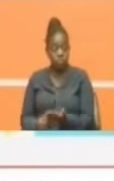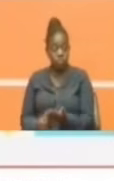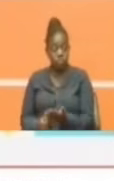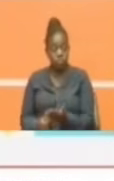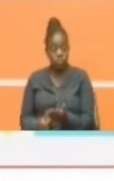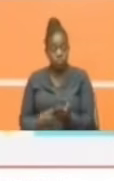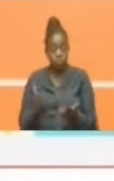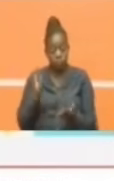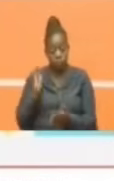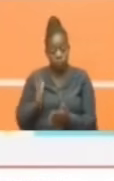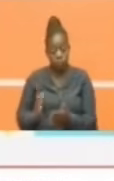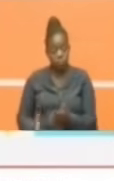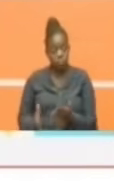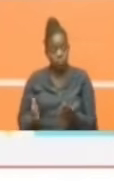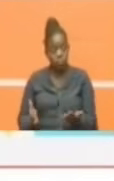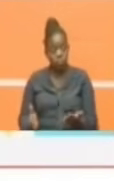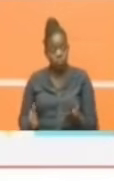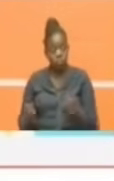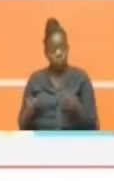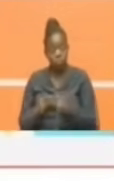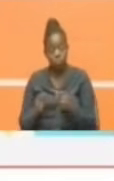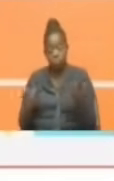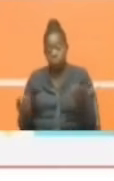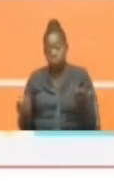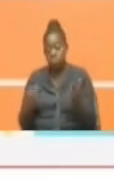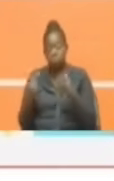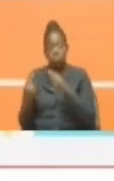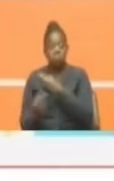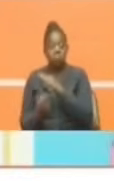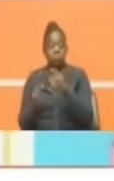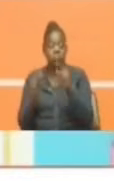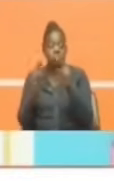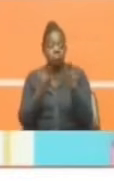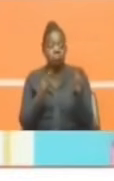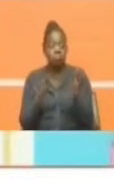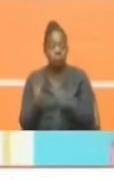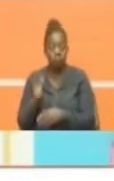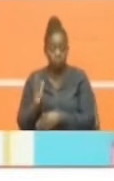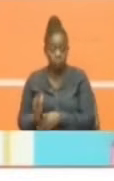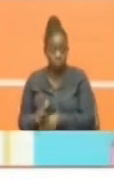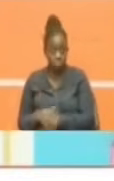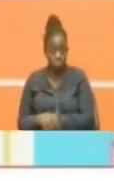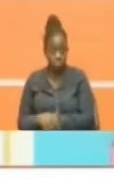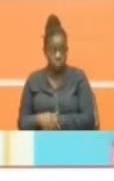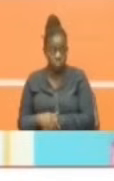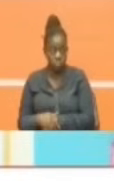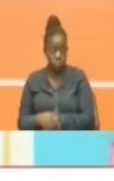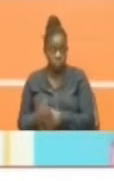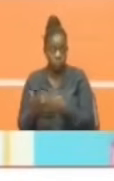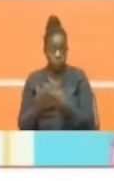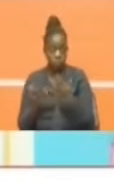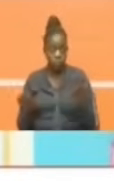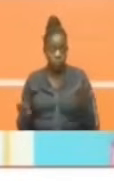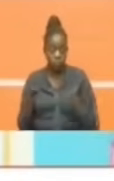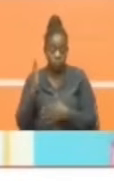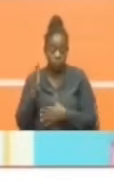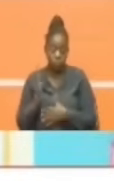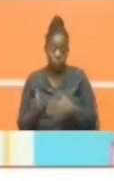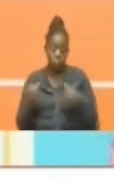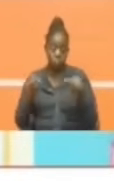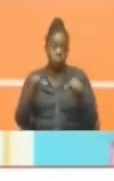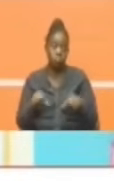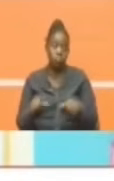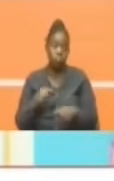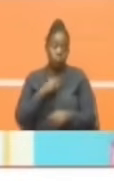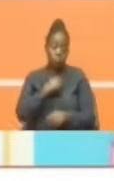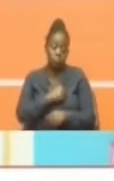abnormal behavior in an abnormal situation is normal behavior. So when I've behaved abnormally,